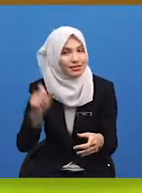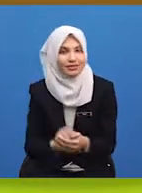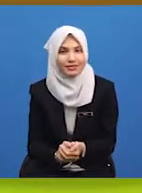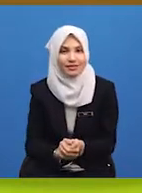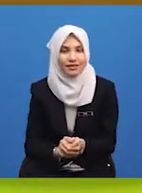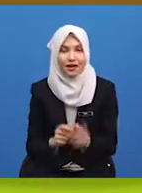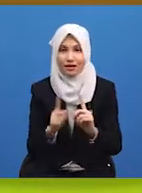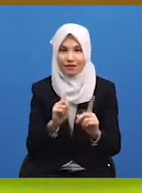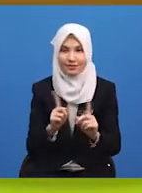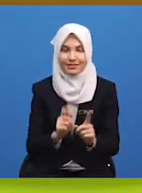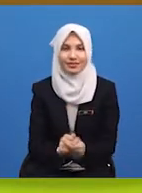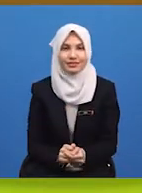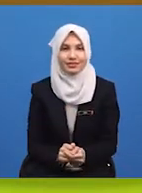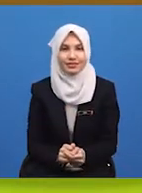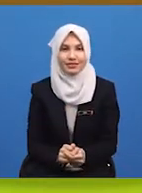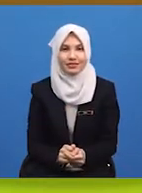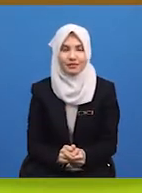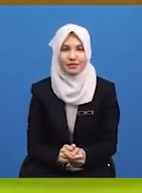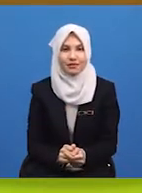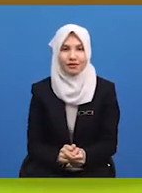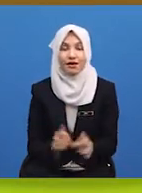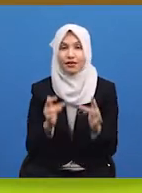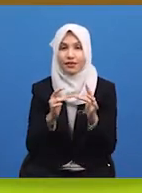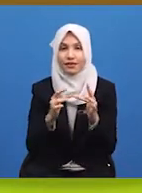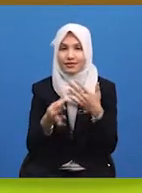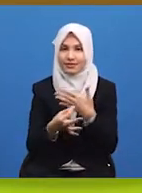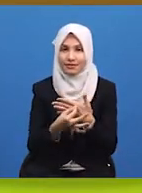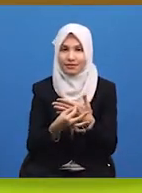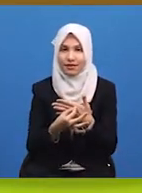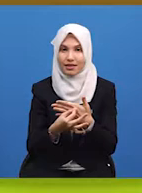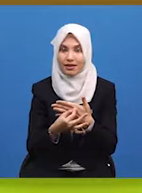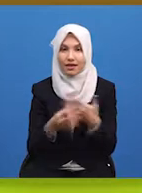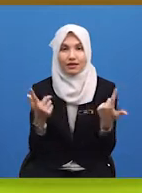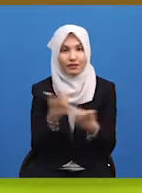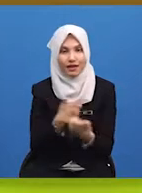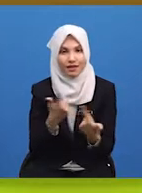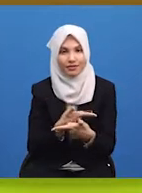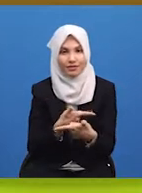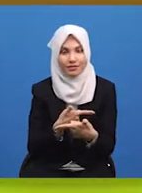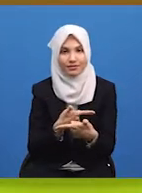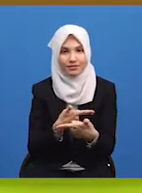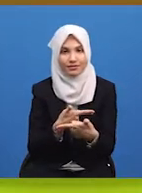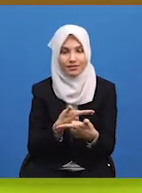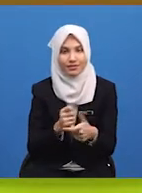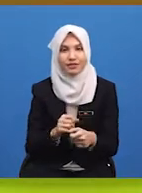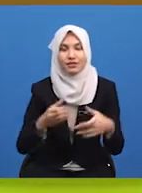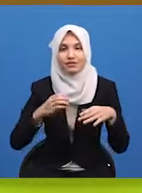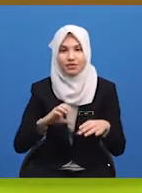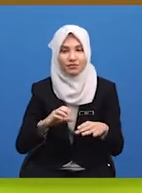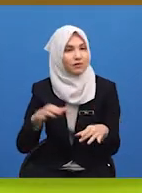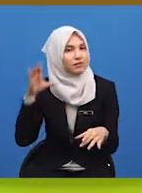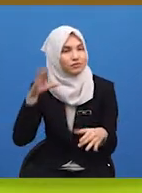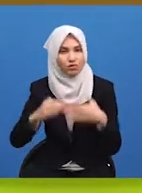to a conversation about online safety and do the exercises to practice and improve your